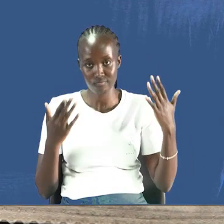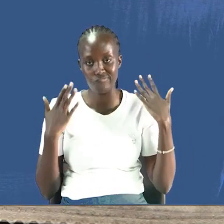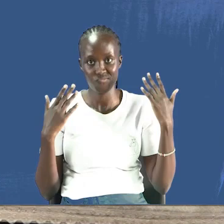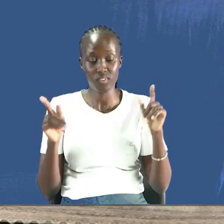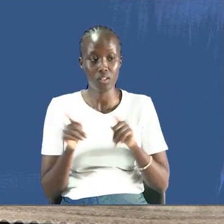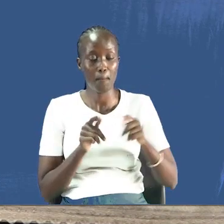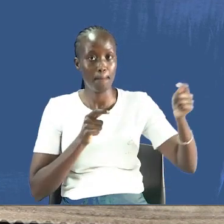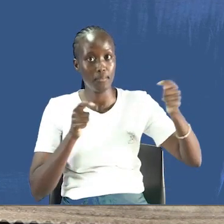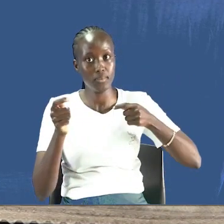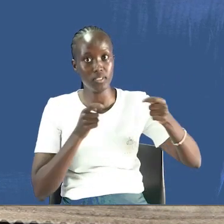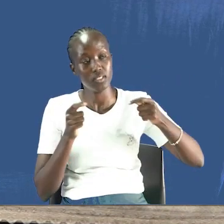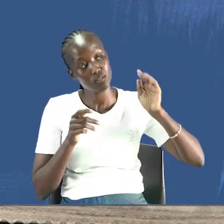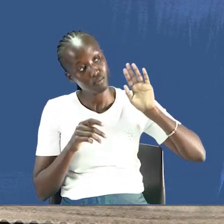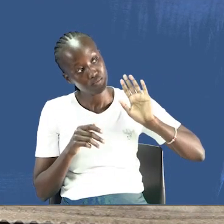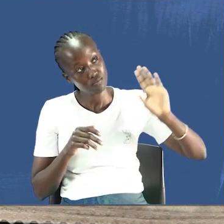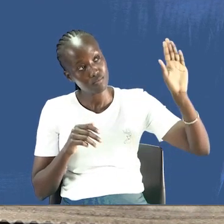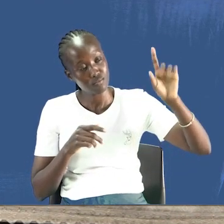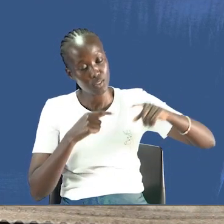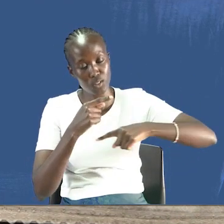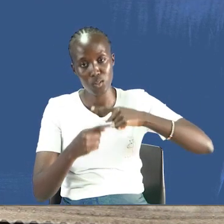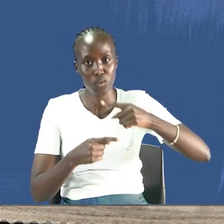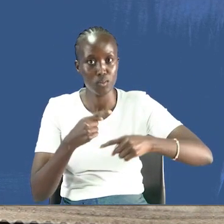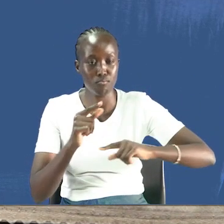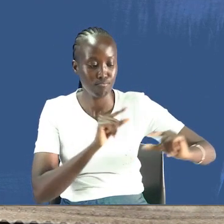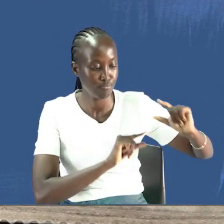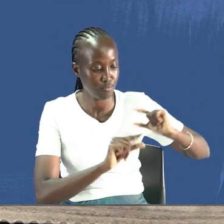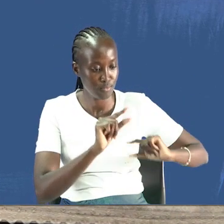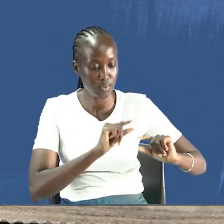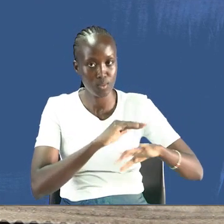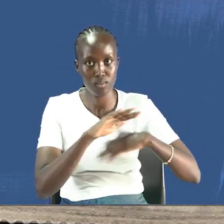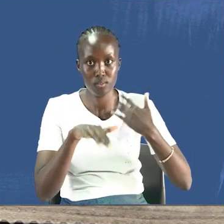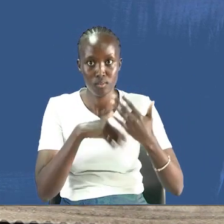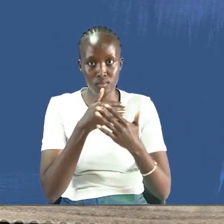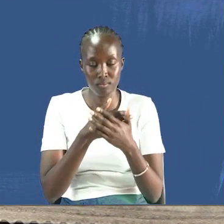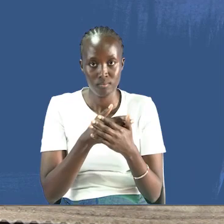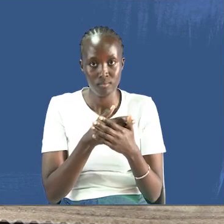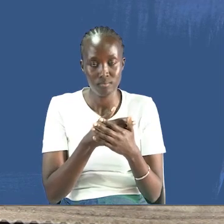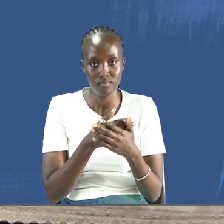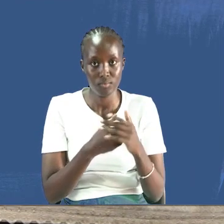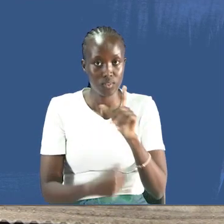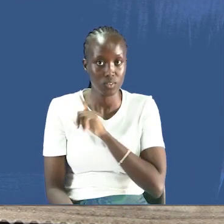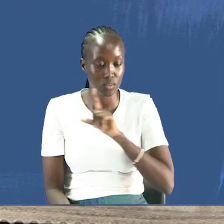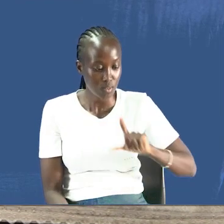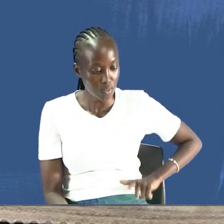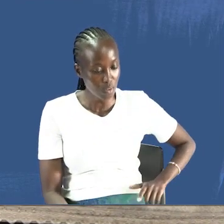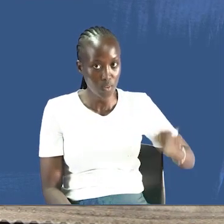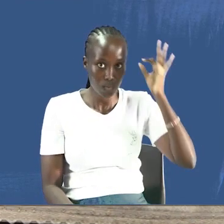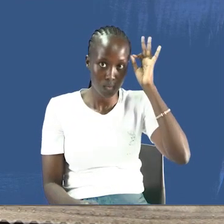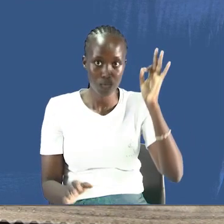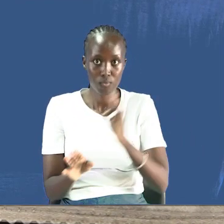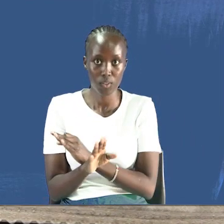your dominion endures through all generations. The Lord is faithful